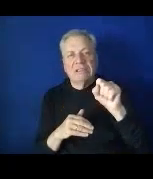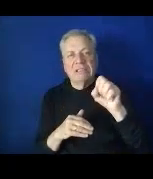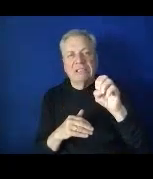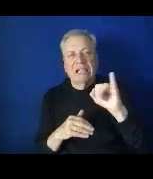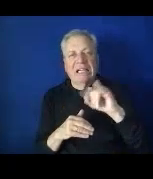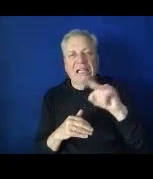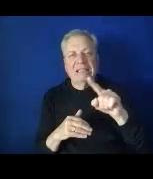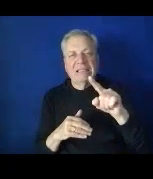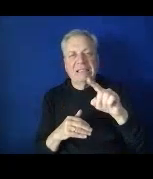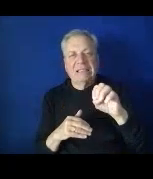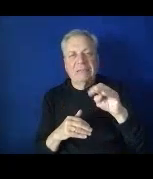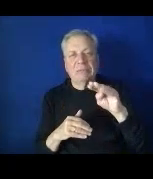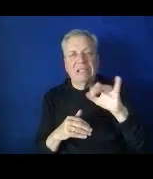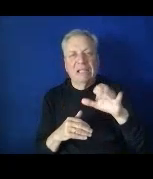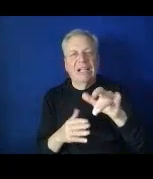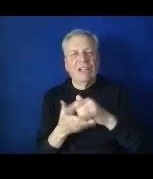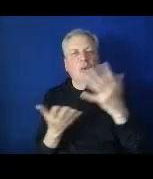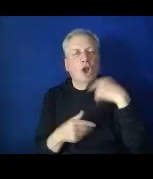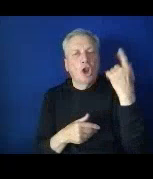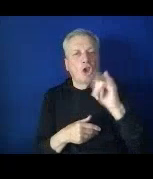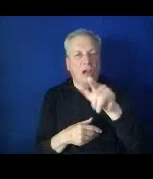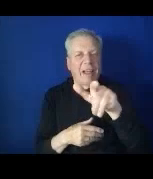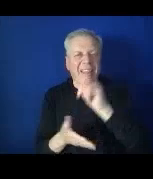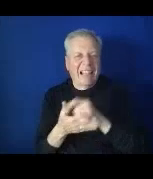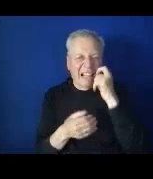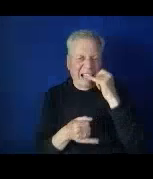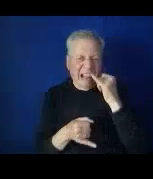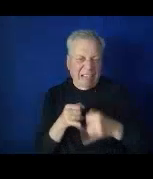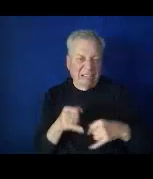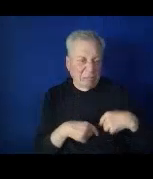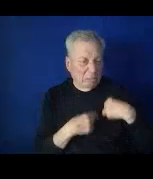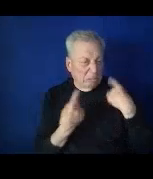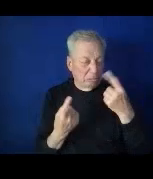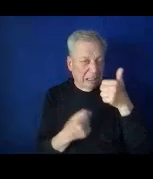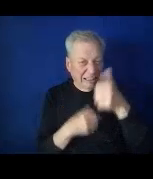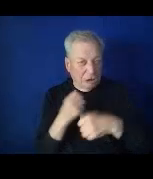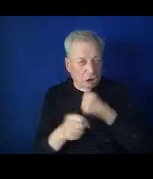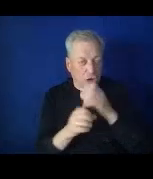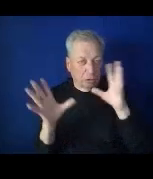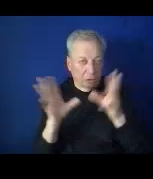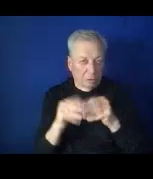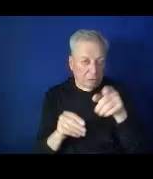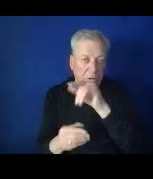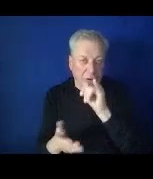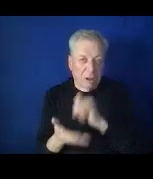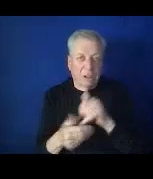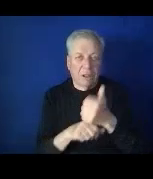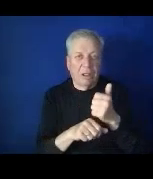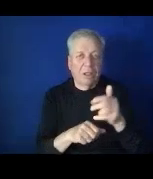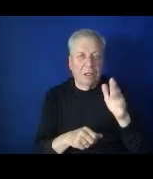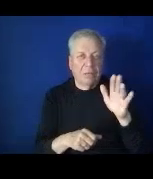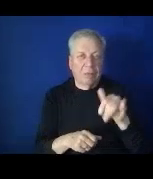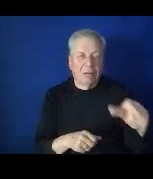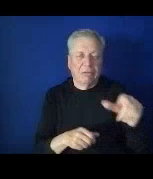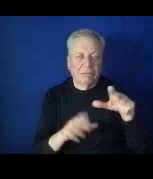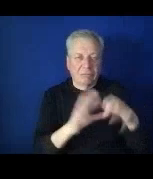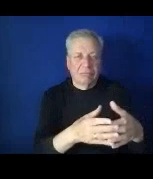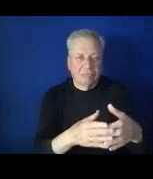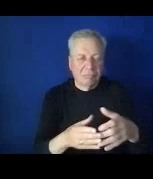This is what some of them look like. This is the last 10 years of a site by White Lake. You can